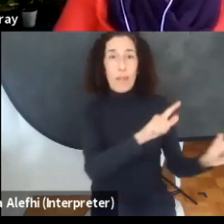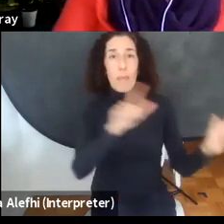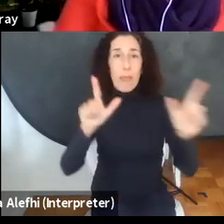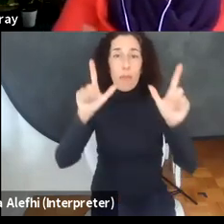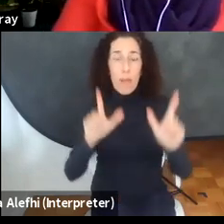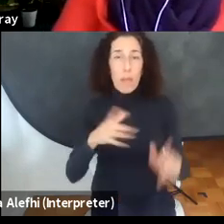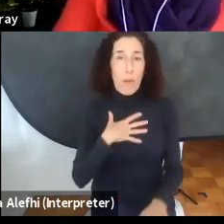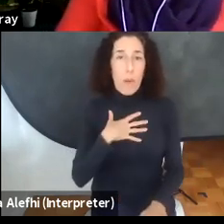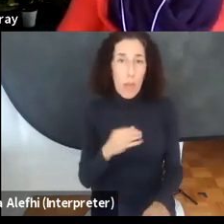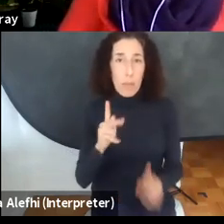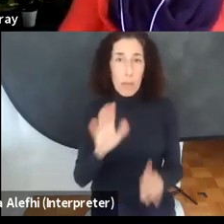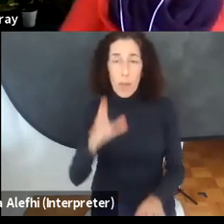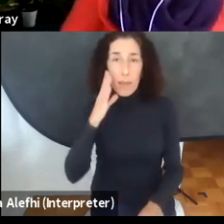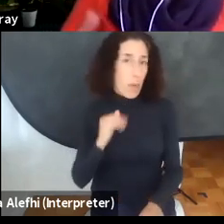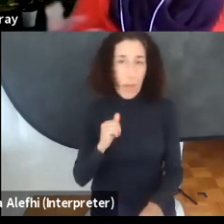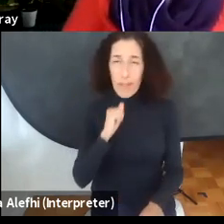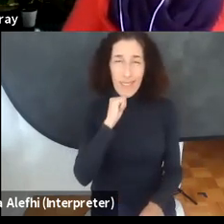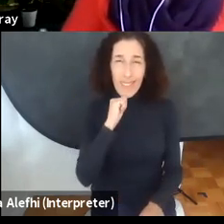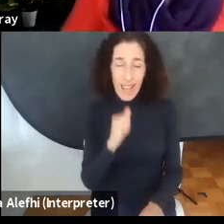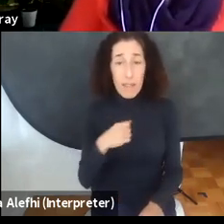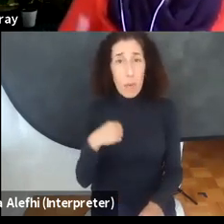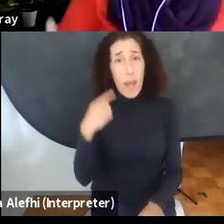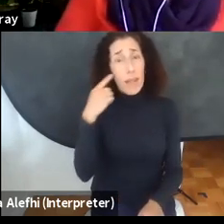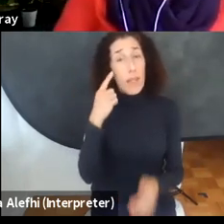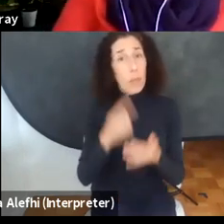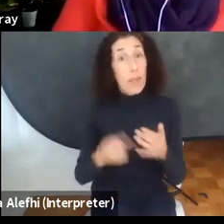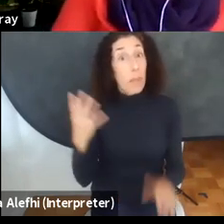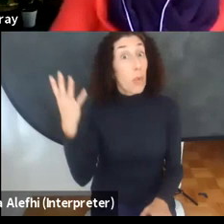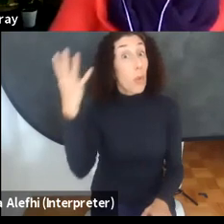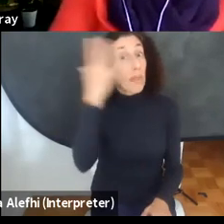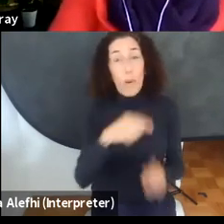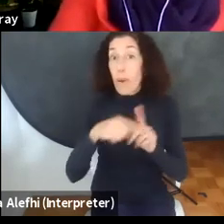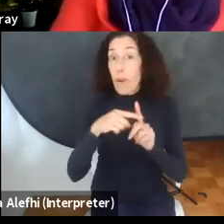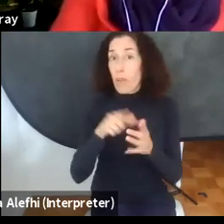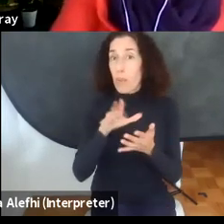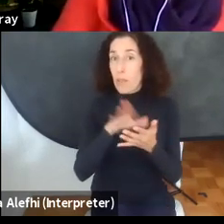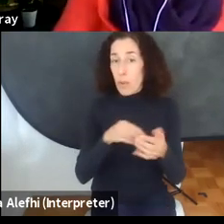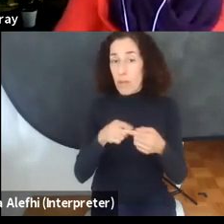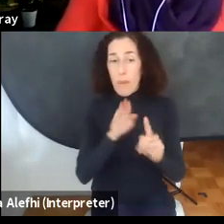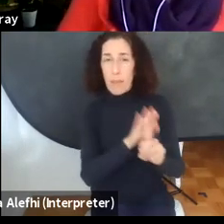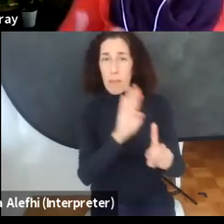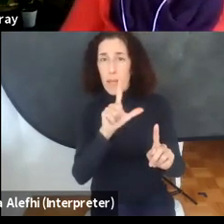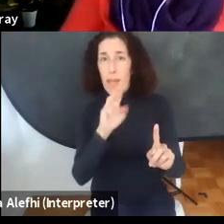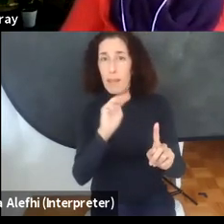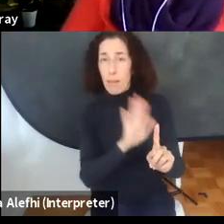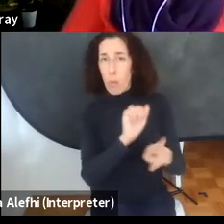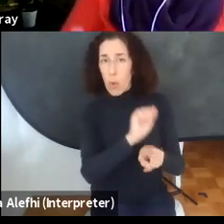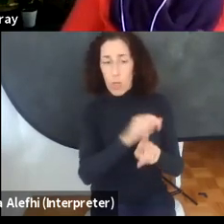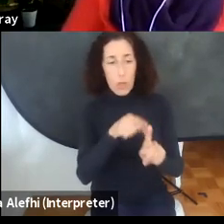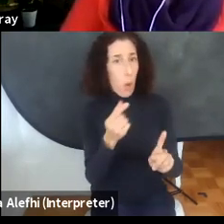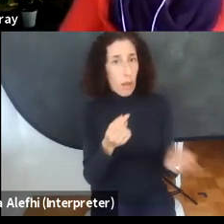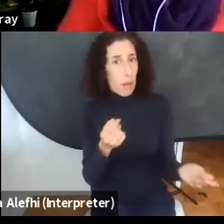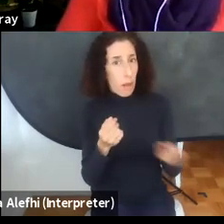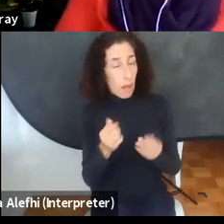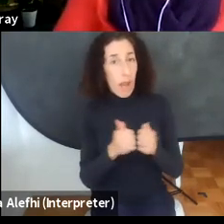white folks, right? And so I think what's beautiful that we can learn from the Black Lives Matter movement is its creation under